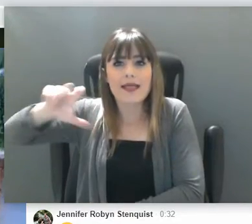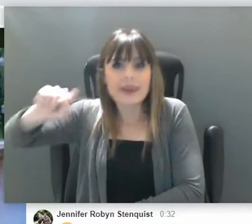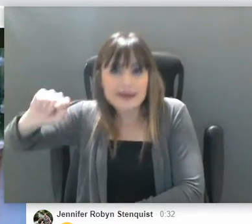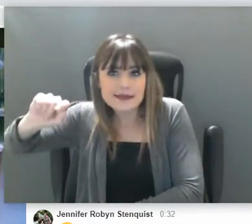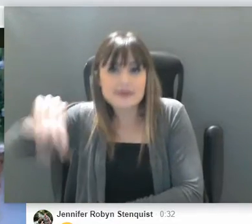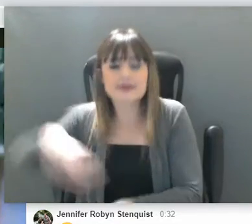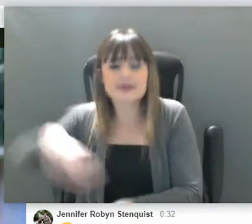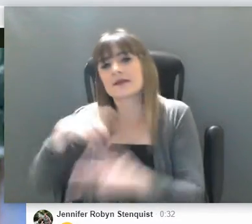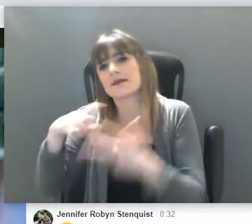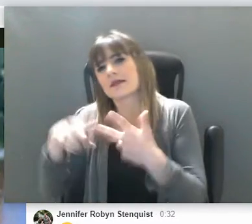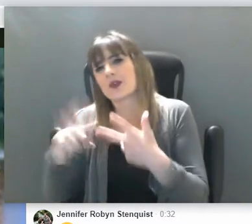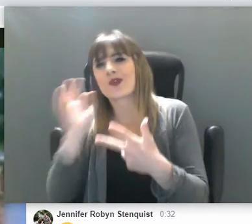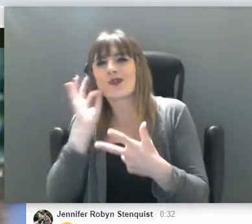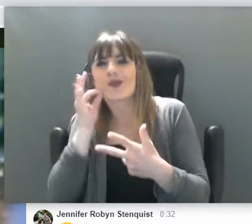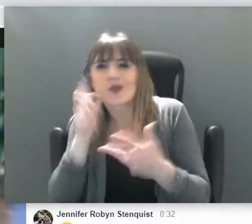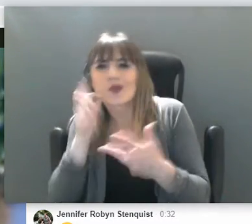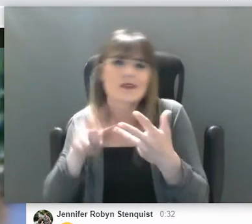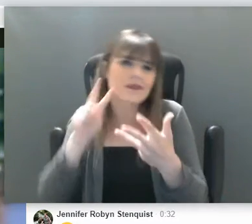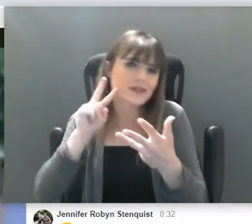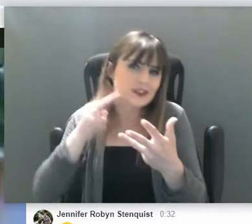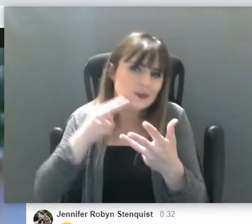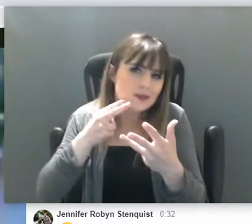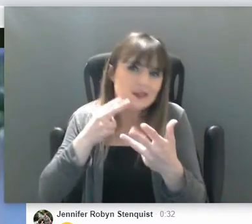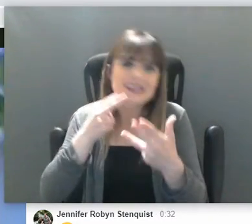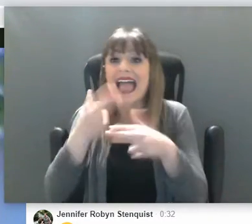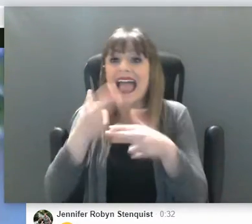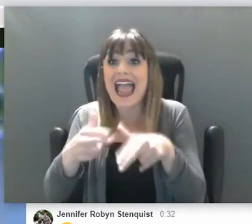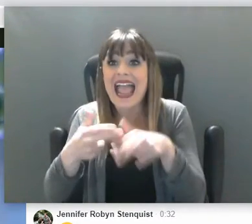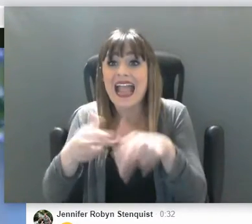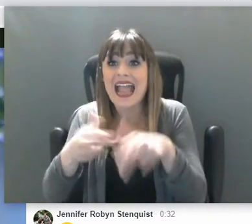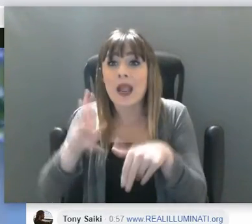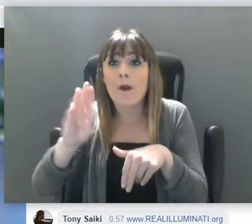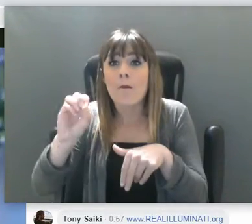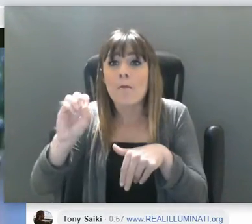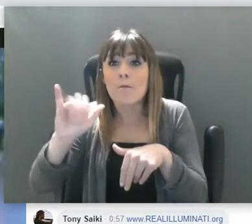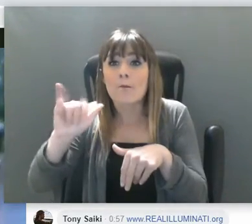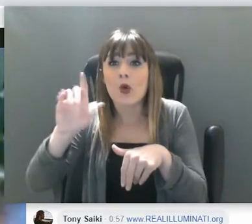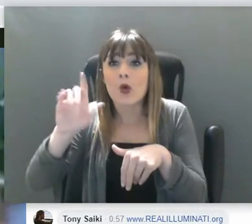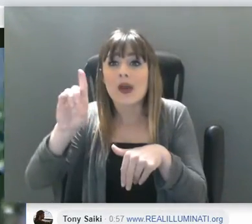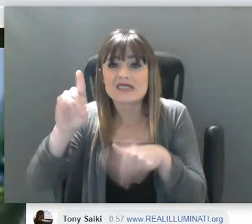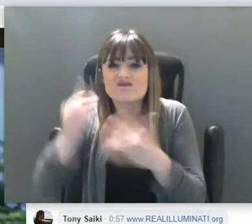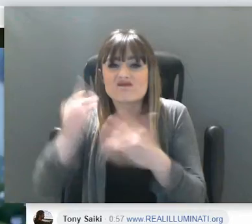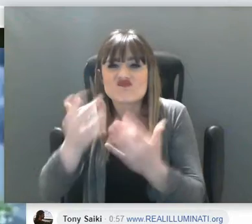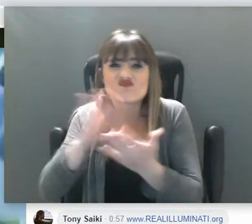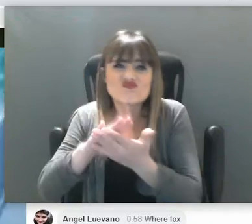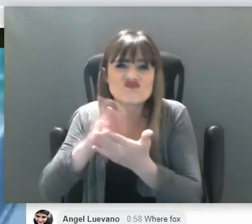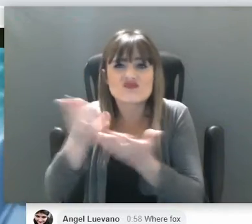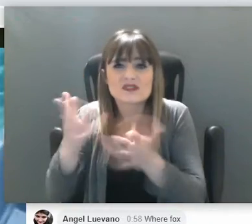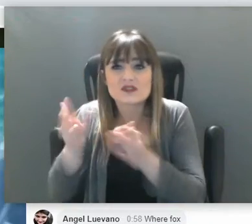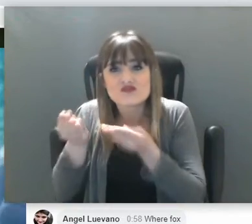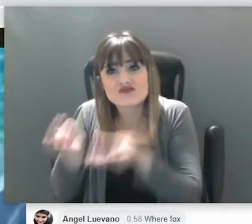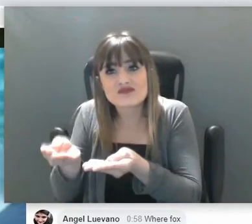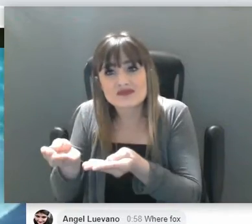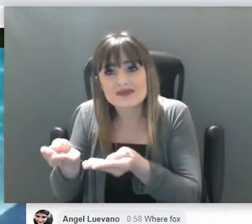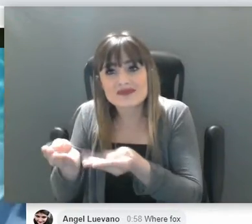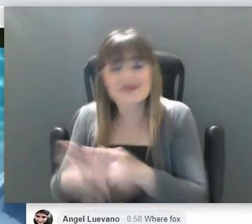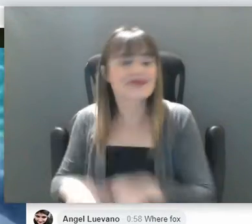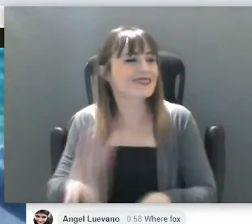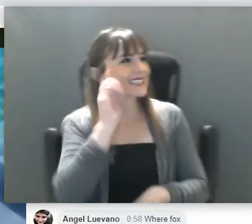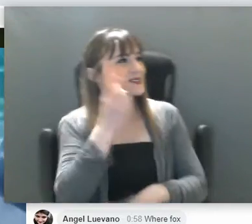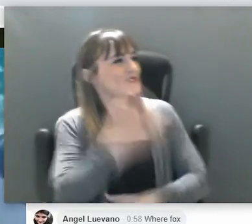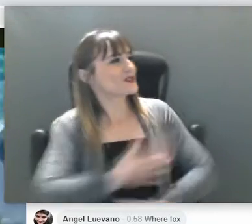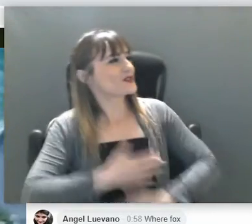maybe some hard-boiled egg every once in a while. So they eat a wide variety of things. She kind of is enjoying her seaside home here. And